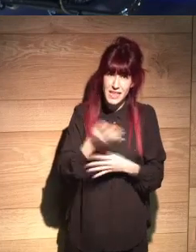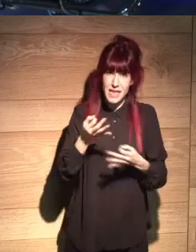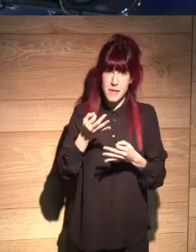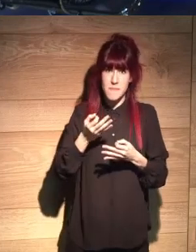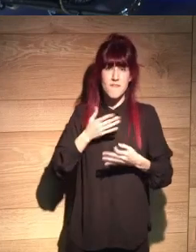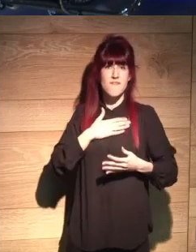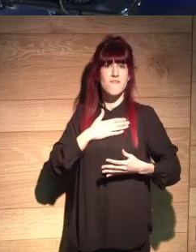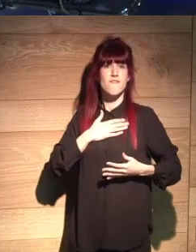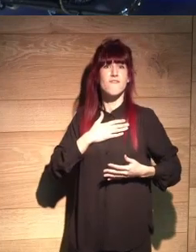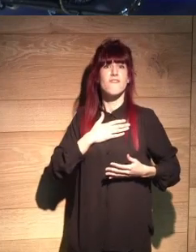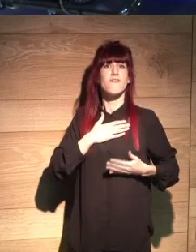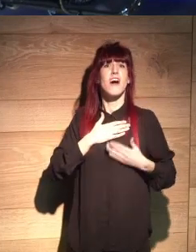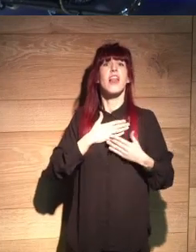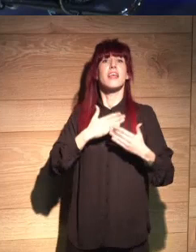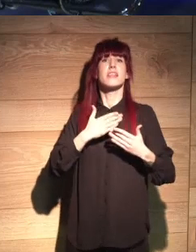degrees.